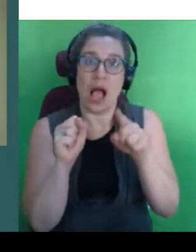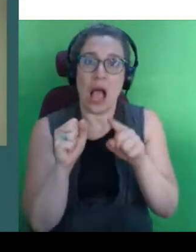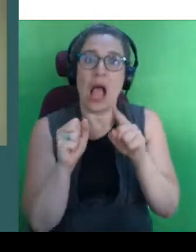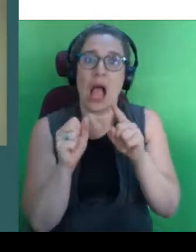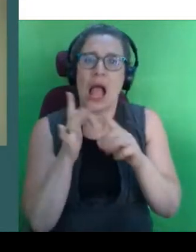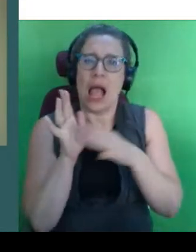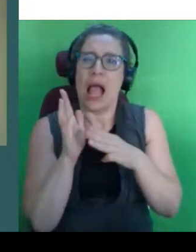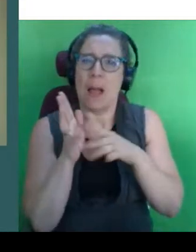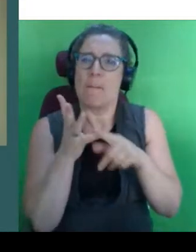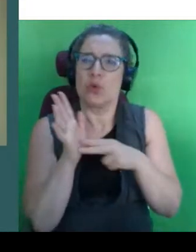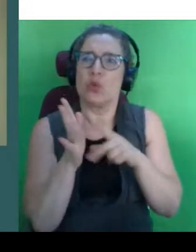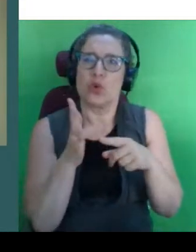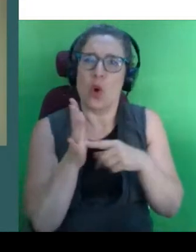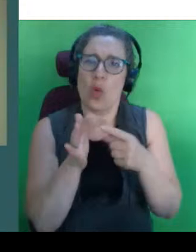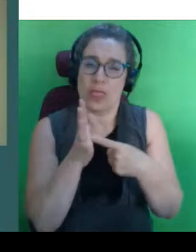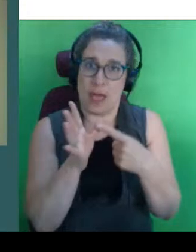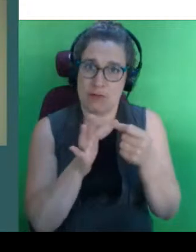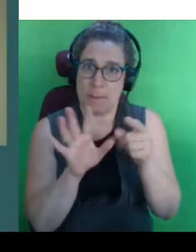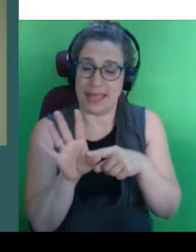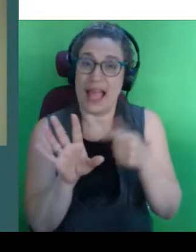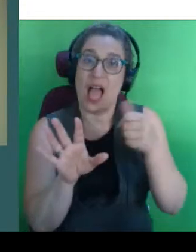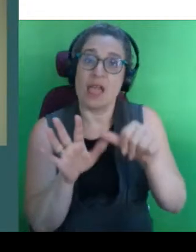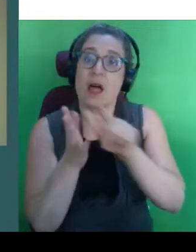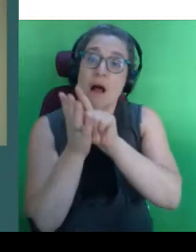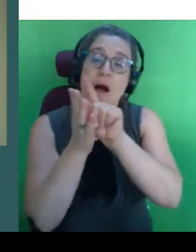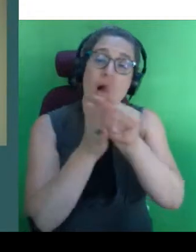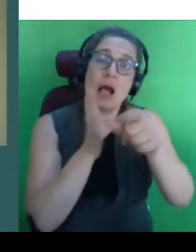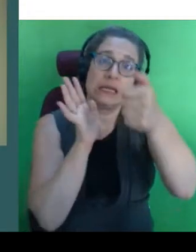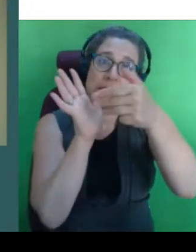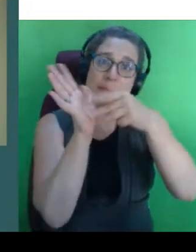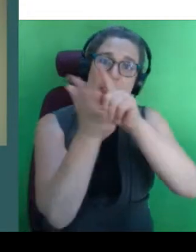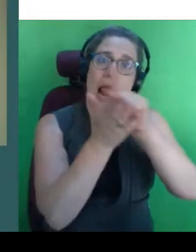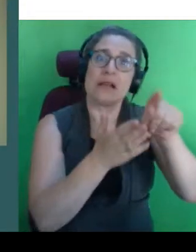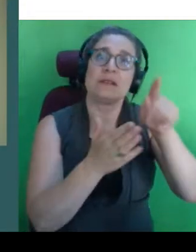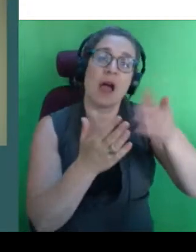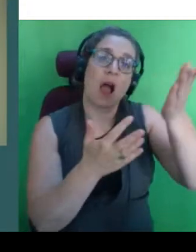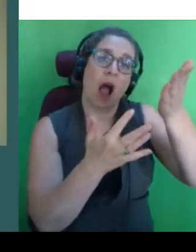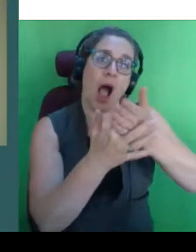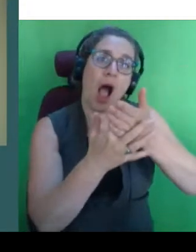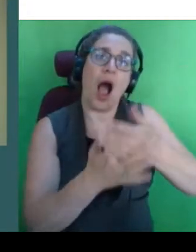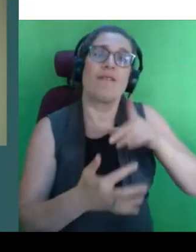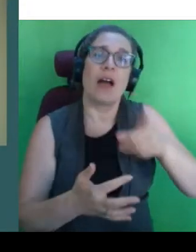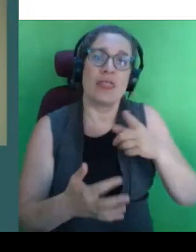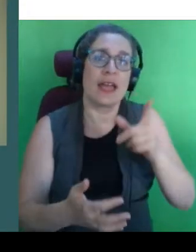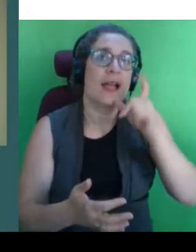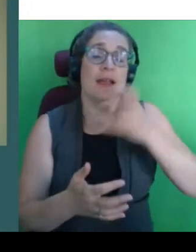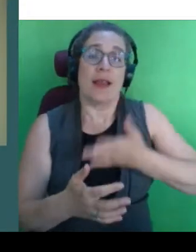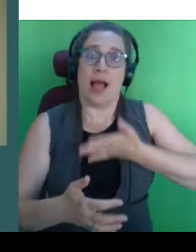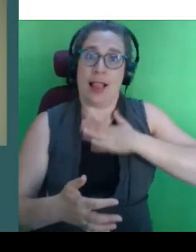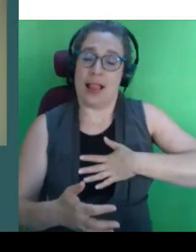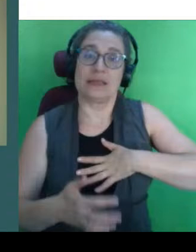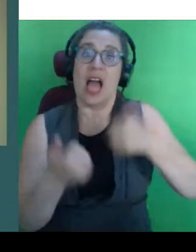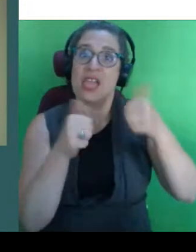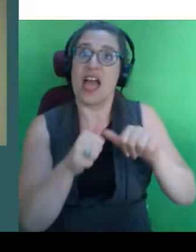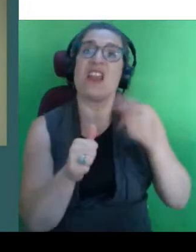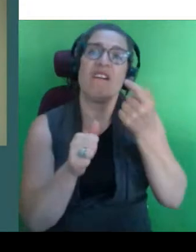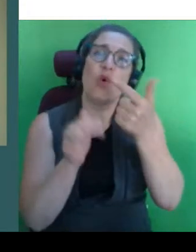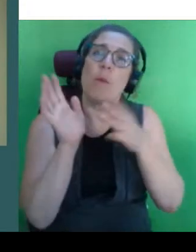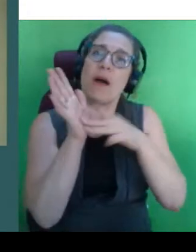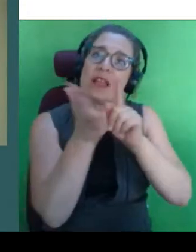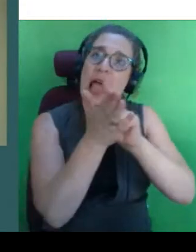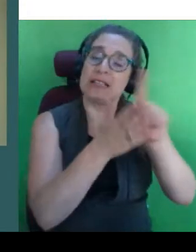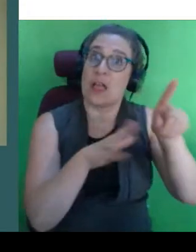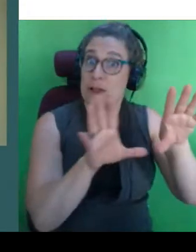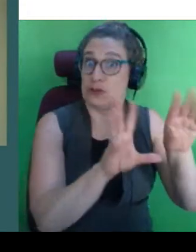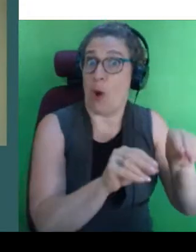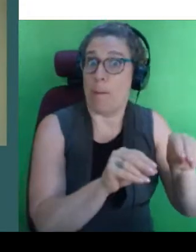6 months, they halved the dose of inhaled corticosteroid, and then a few months later, they stopped it altogether. And they monitored the time